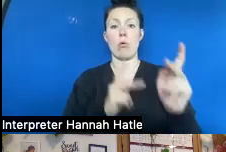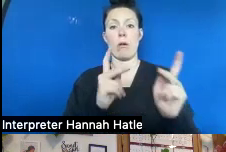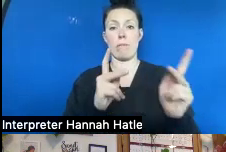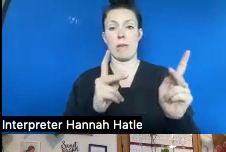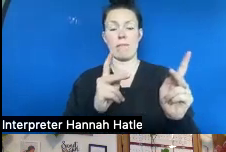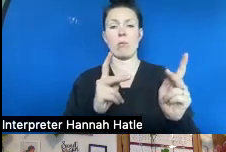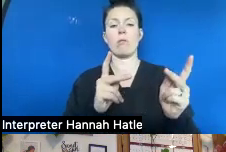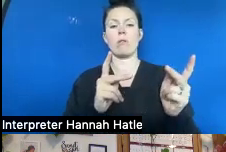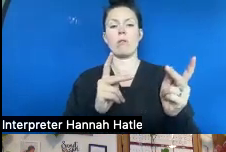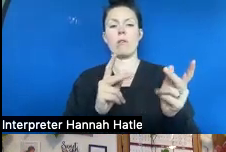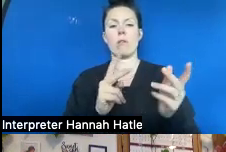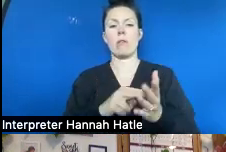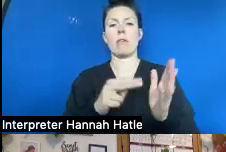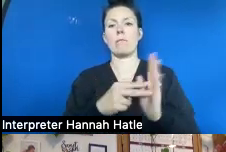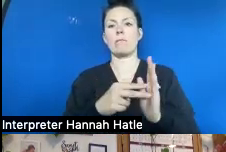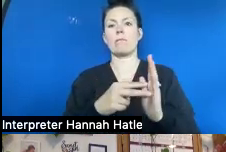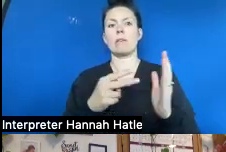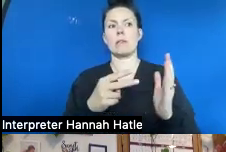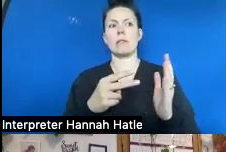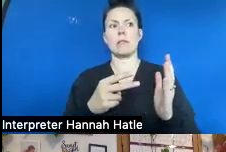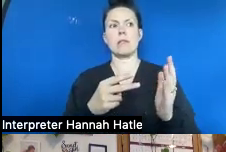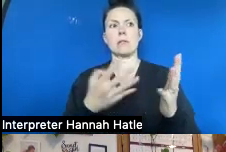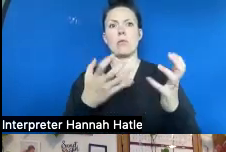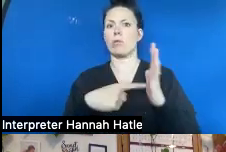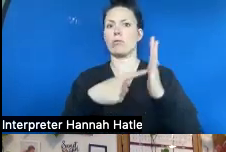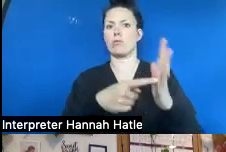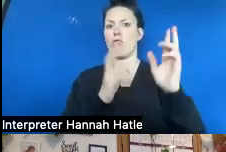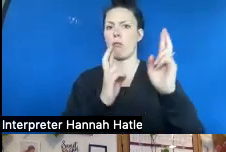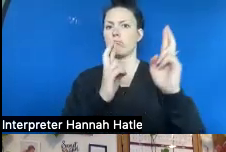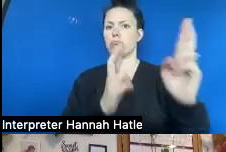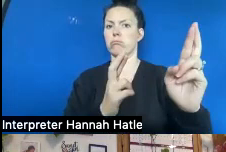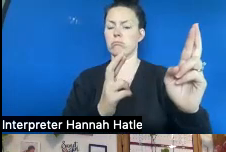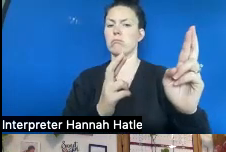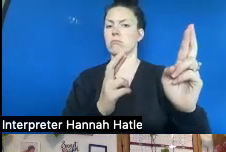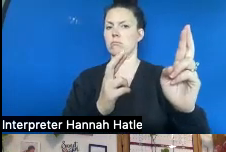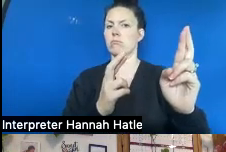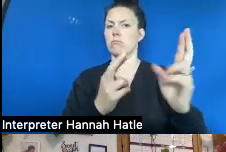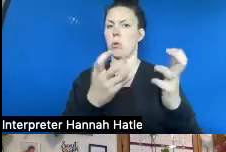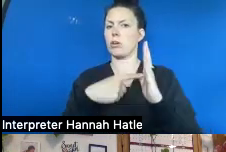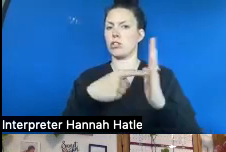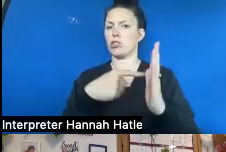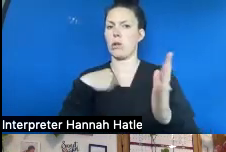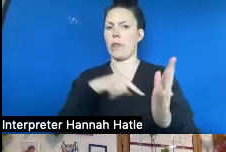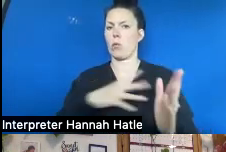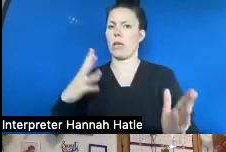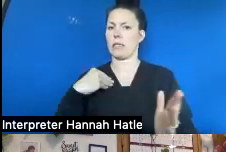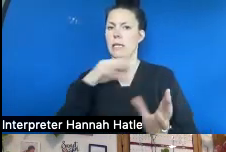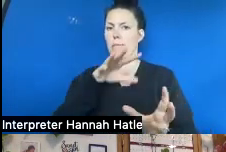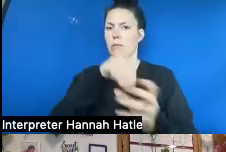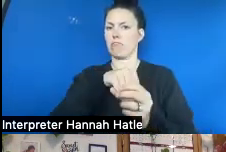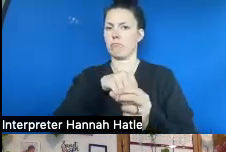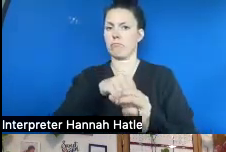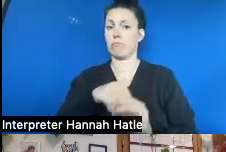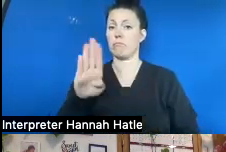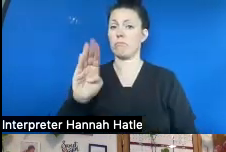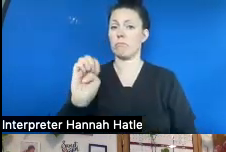better off we're going to be. And that starts with being inclusive. Linda, this is Becky. Can I